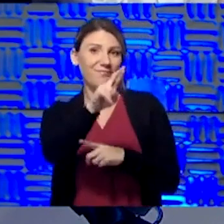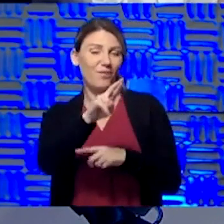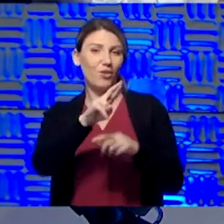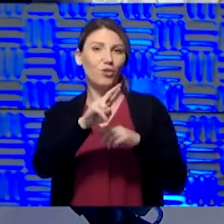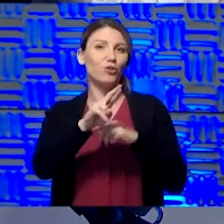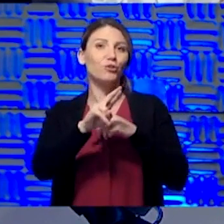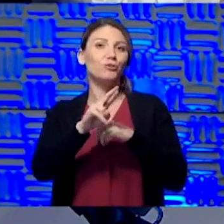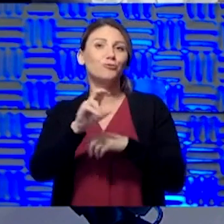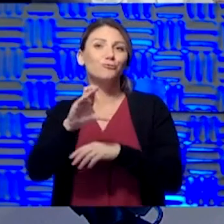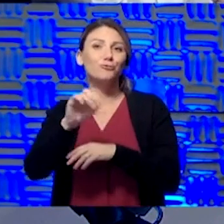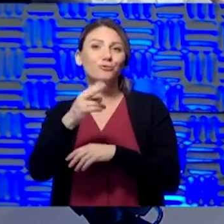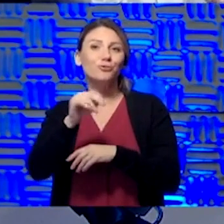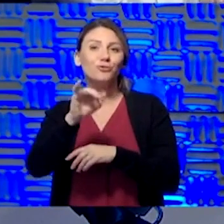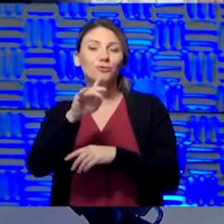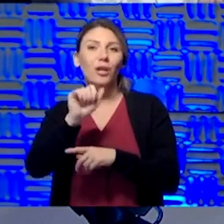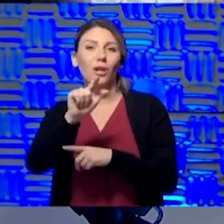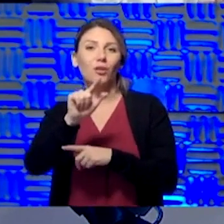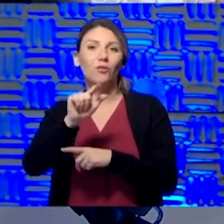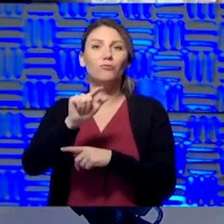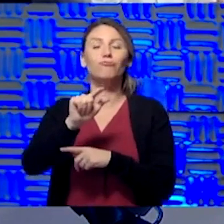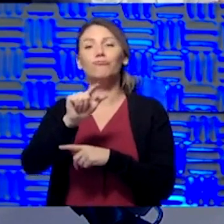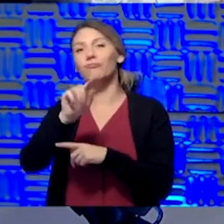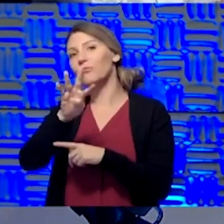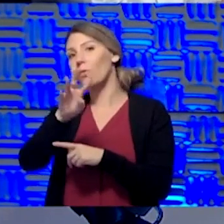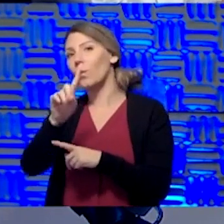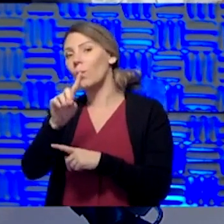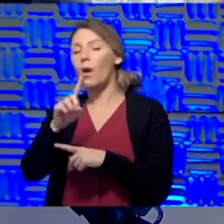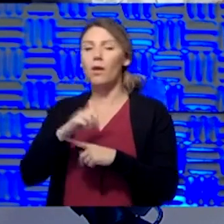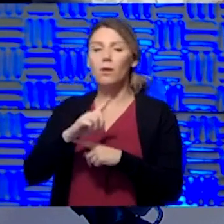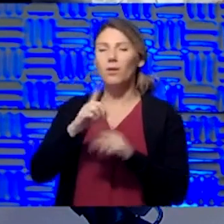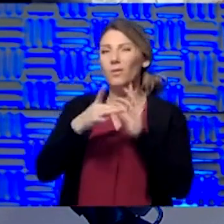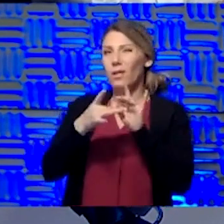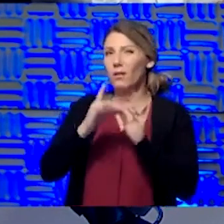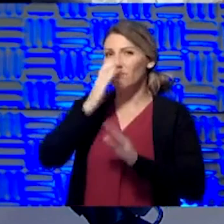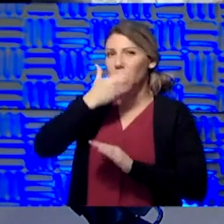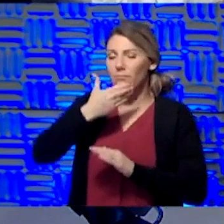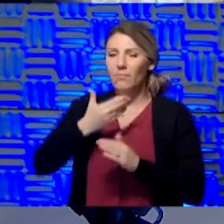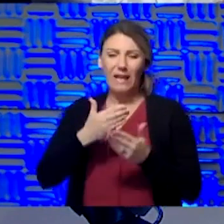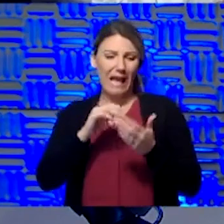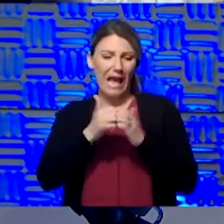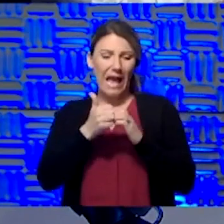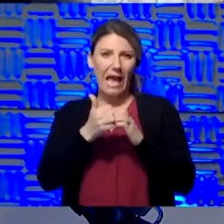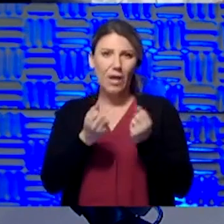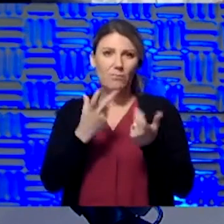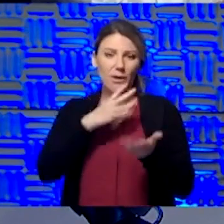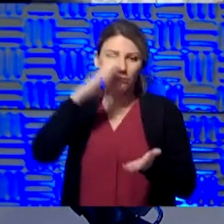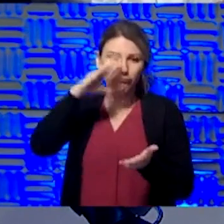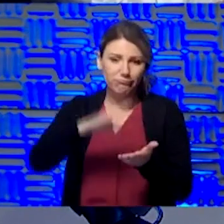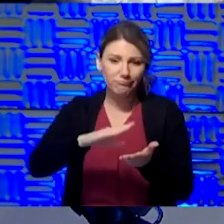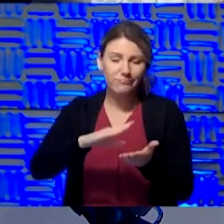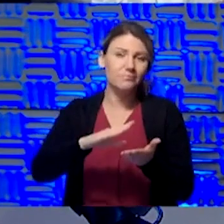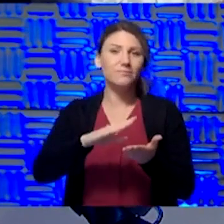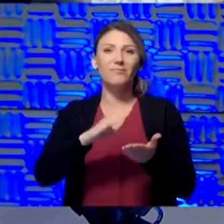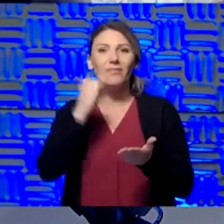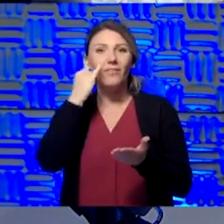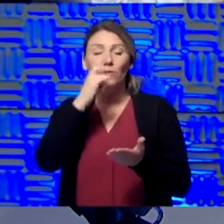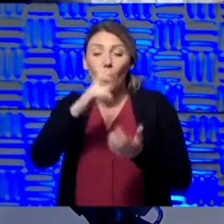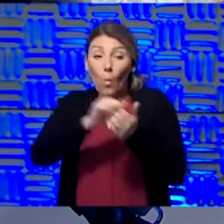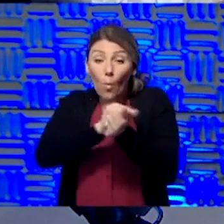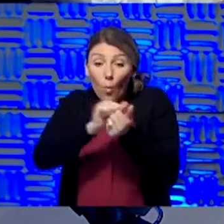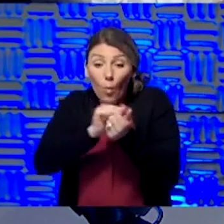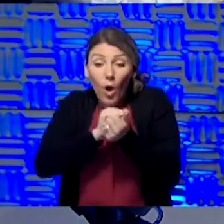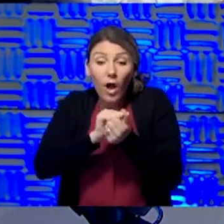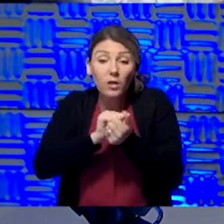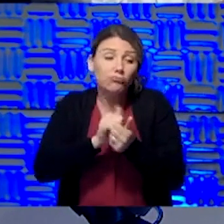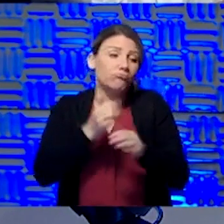masks. How much am I lowering the efficacy rate of my mask if I don't wash it between usages? If I wear